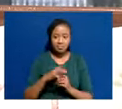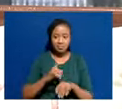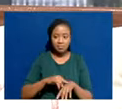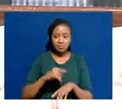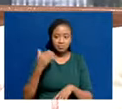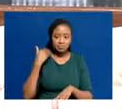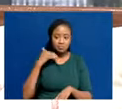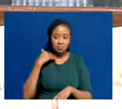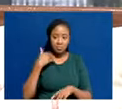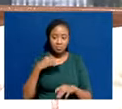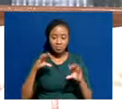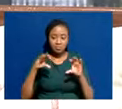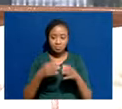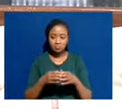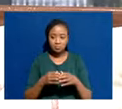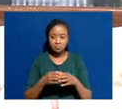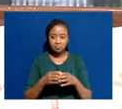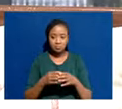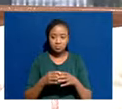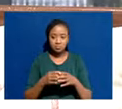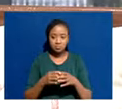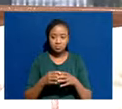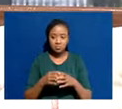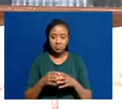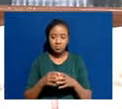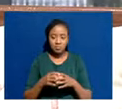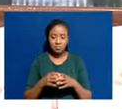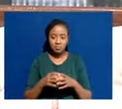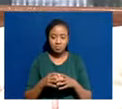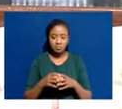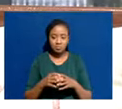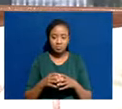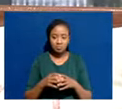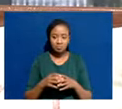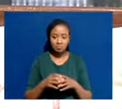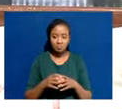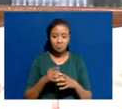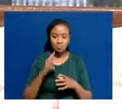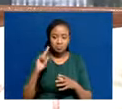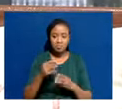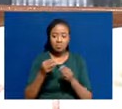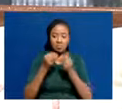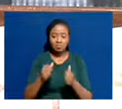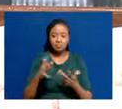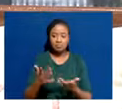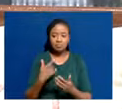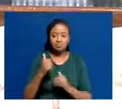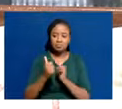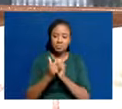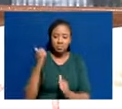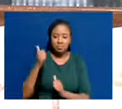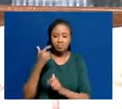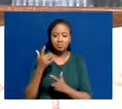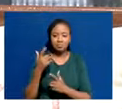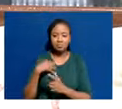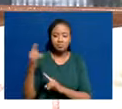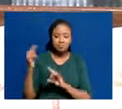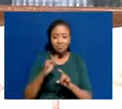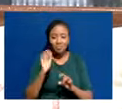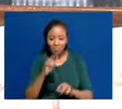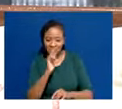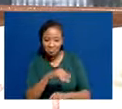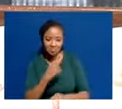because it's a lazy term used by leaders who want shortcuts, the first way to deal with them is to refuse to be part of them. And they'll come and tell you, we've